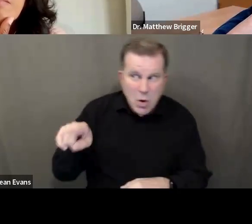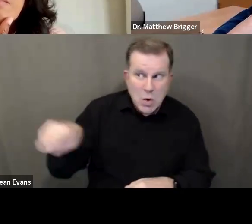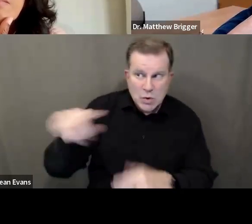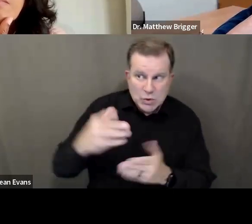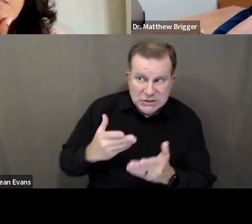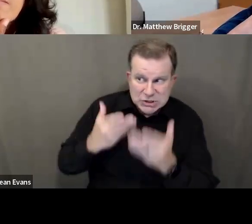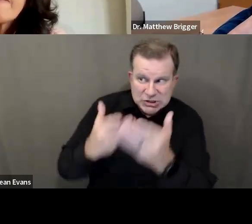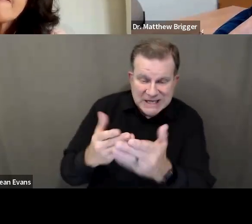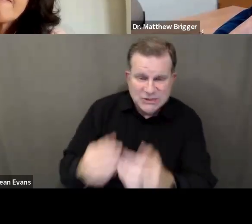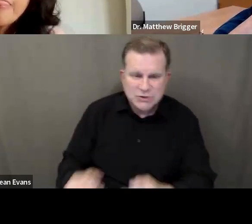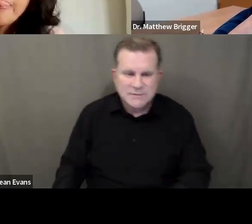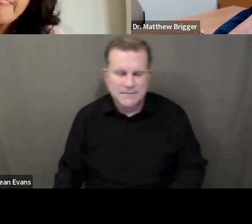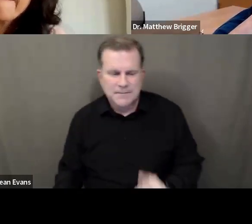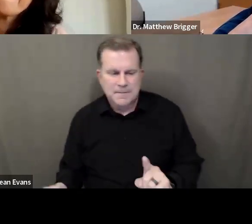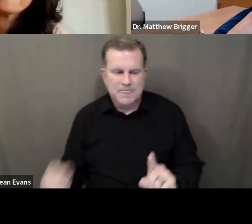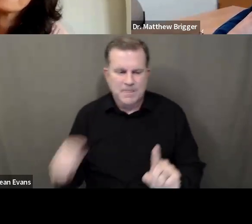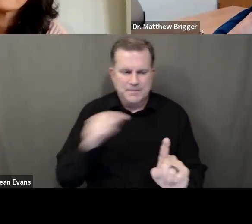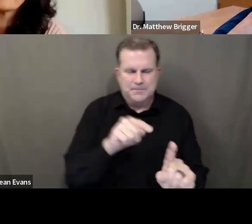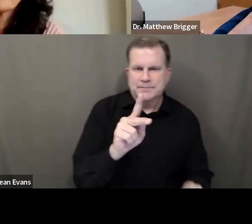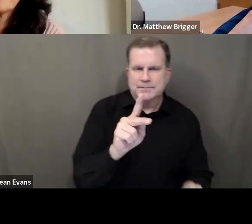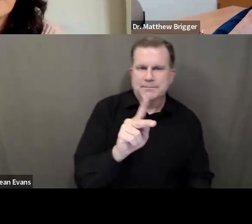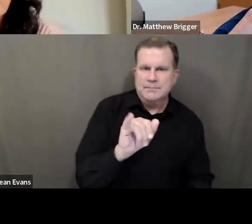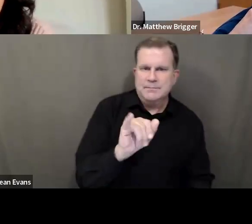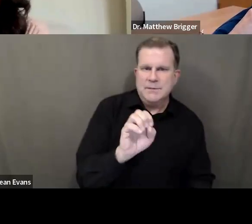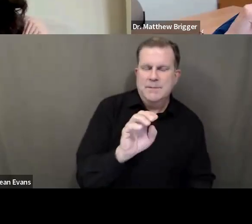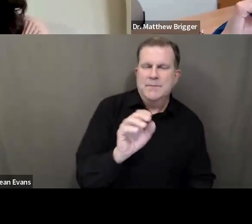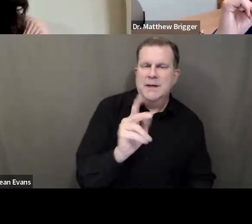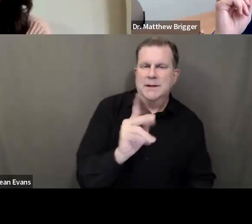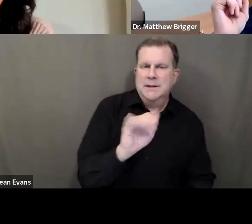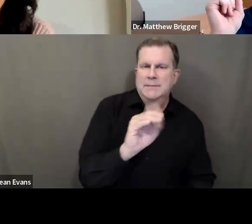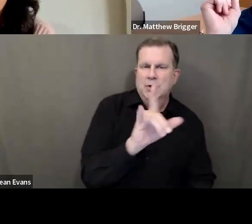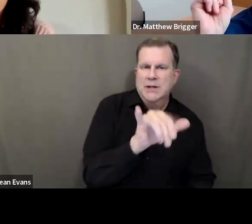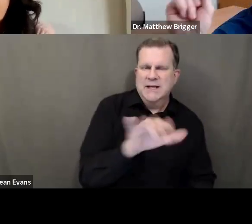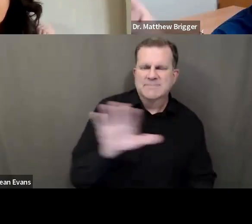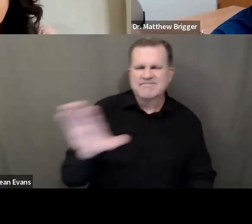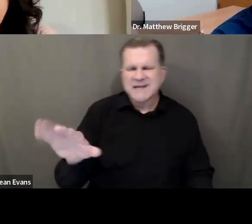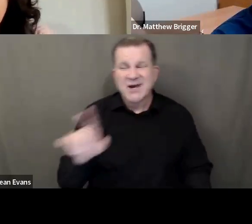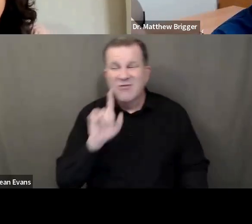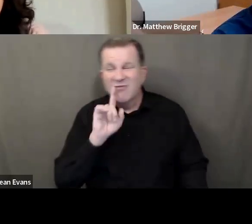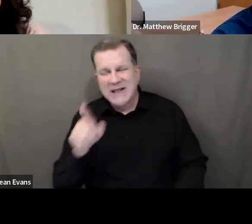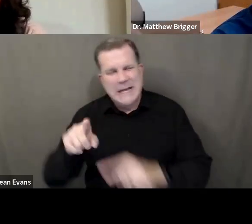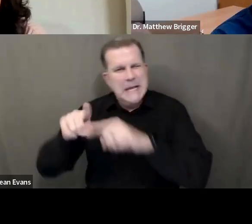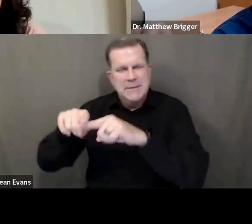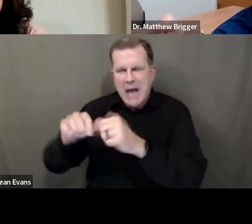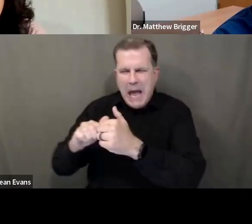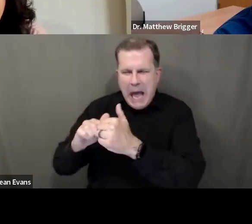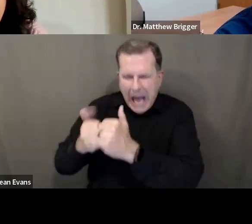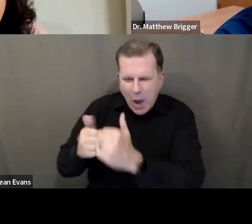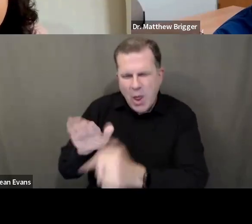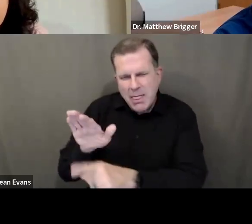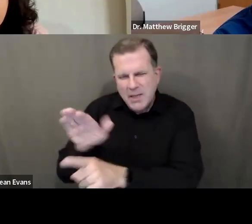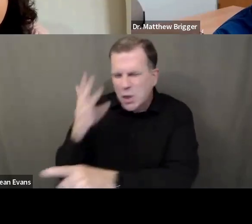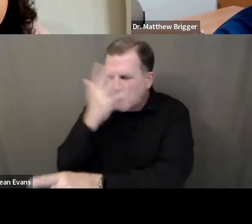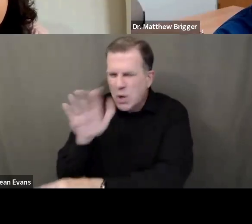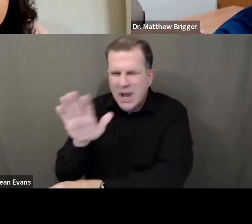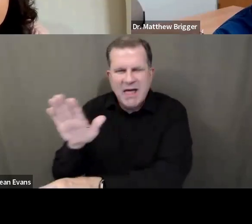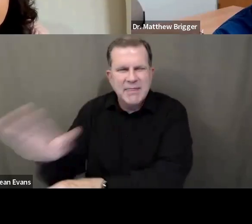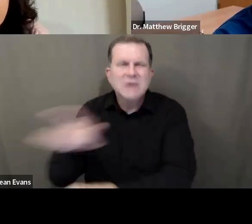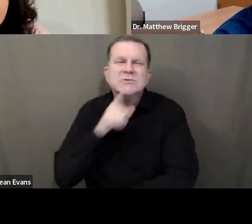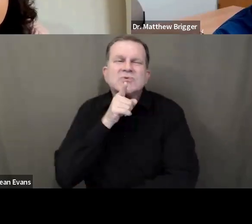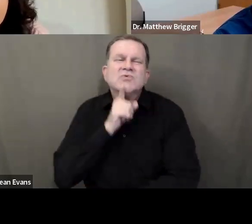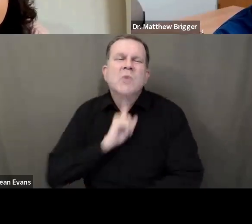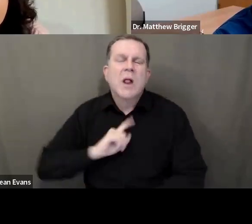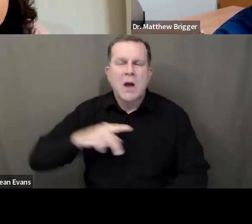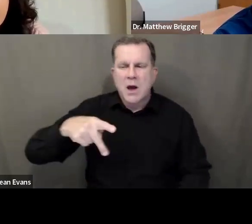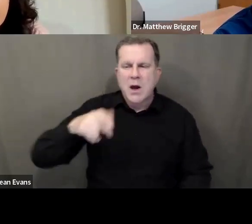Well, I think there's a lot because it just depends on what that patient's swallowing profile is too. I think think